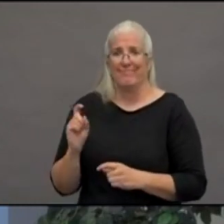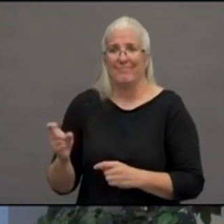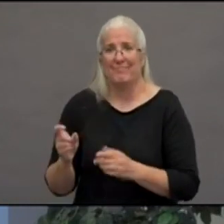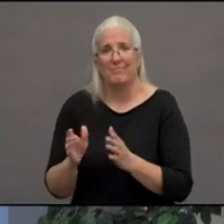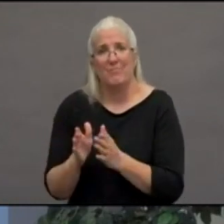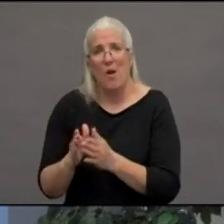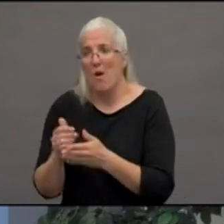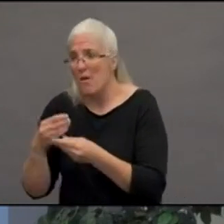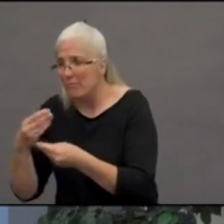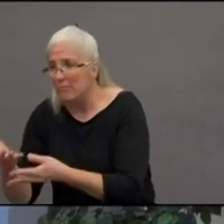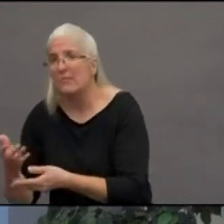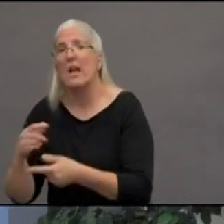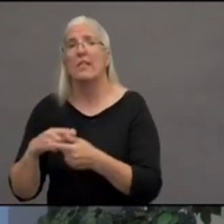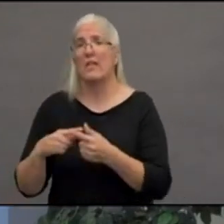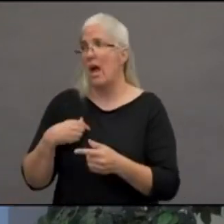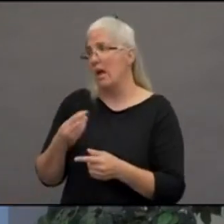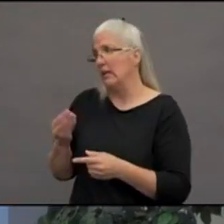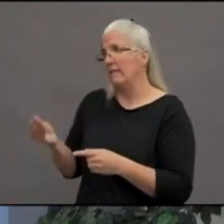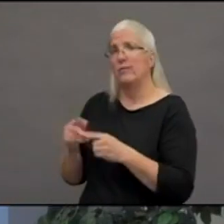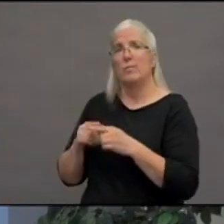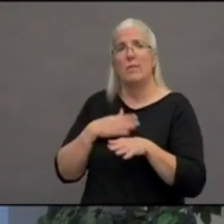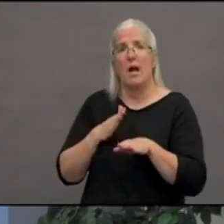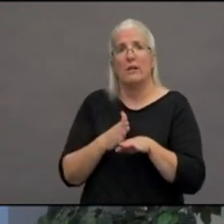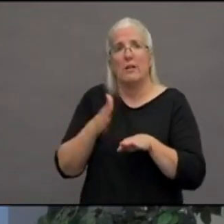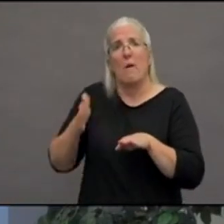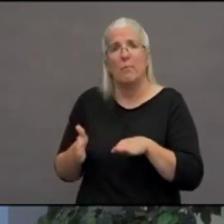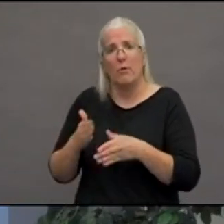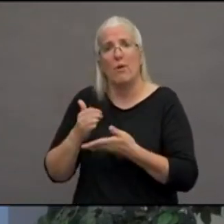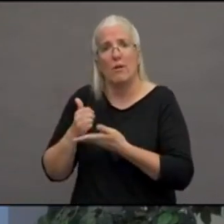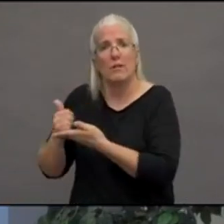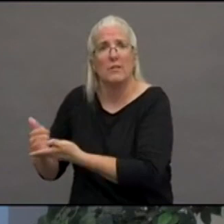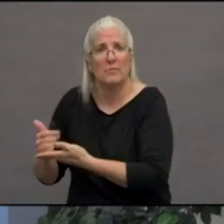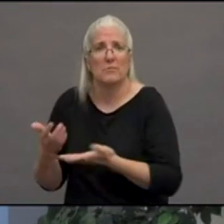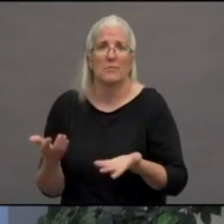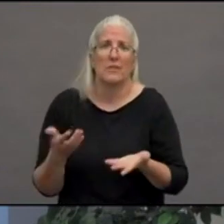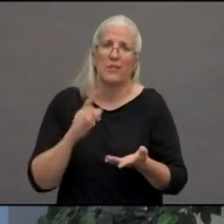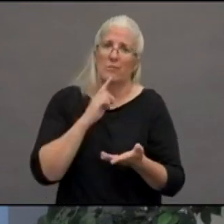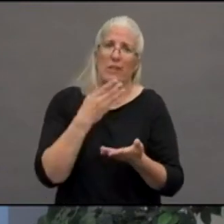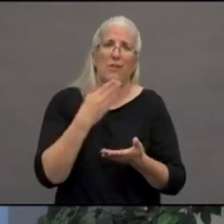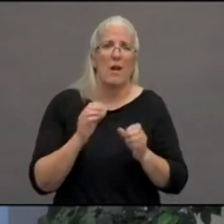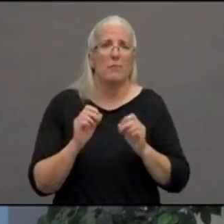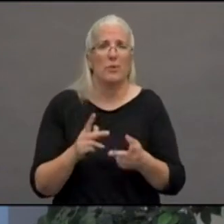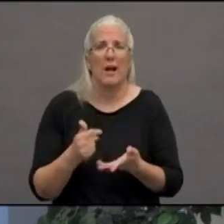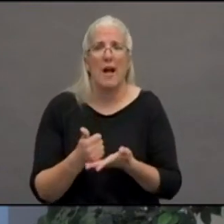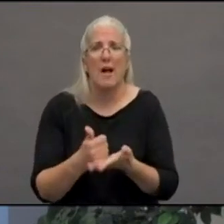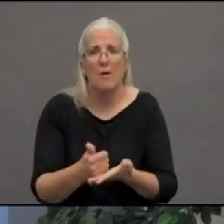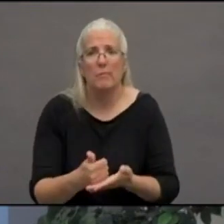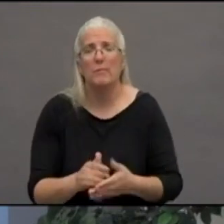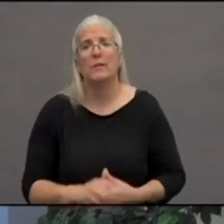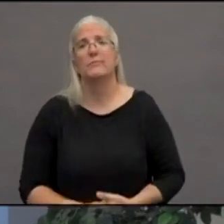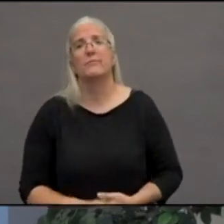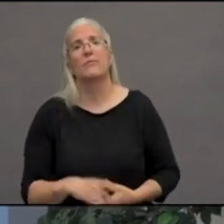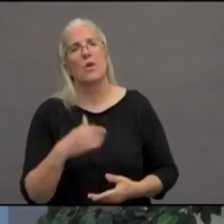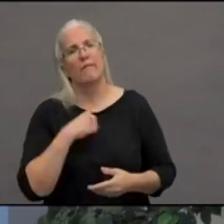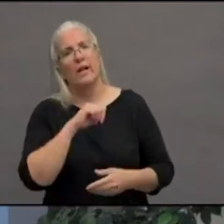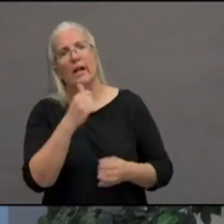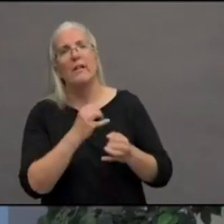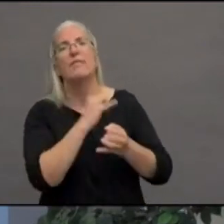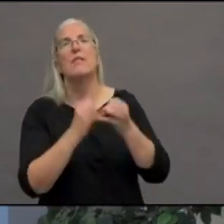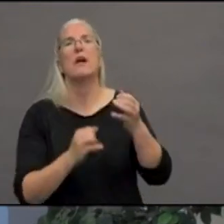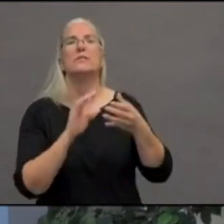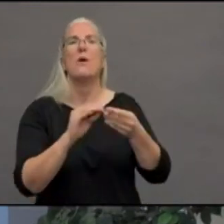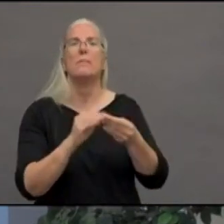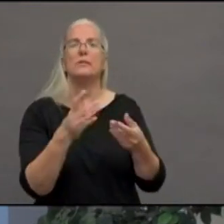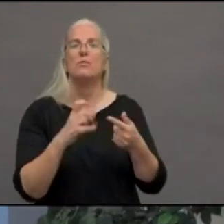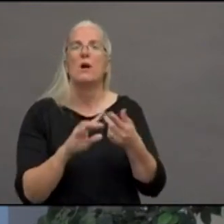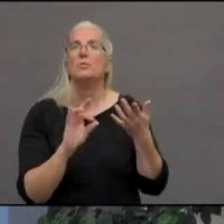food. That's a wonderful opportunity to do that. Thank you for sharing that, Jo. Do you have any closing thoughts for us?